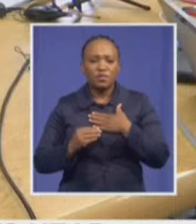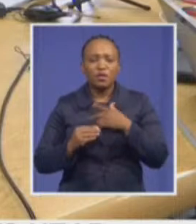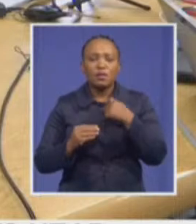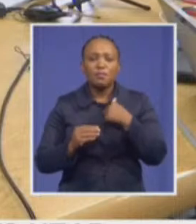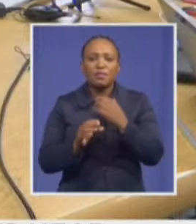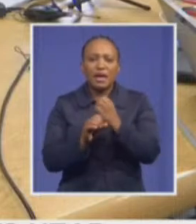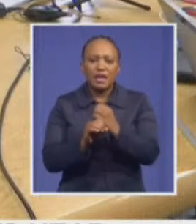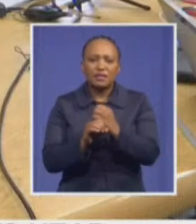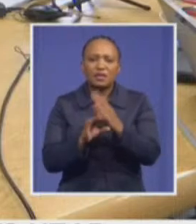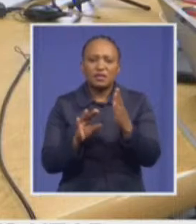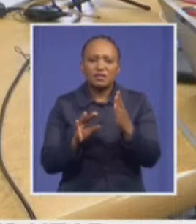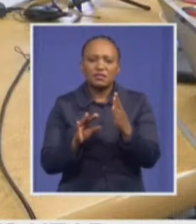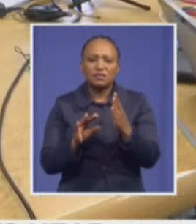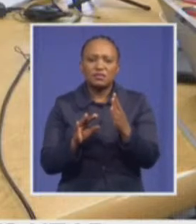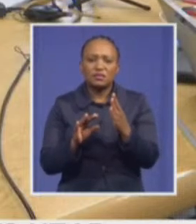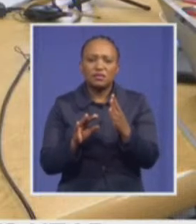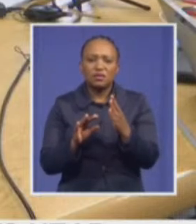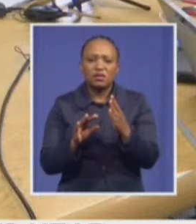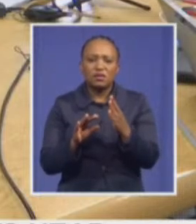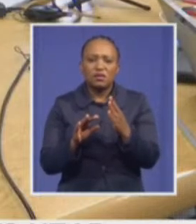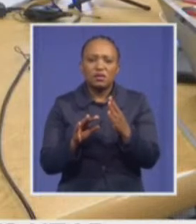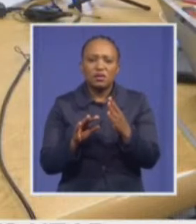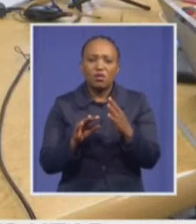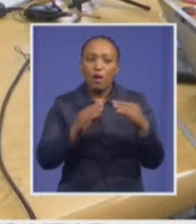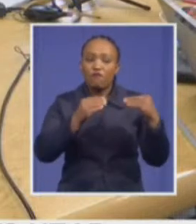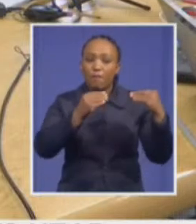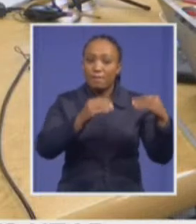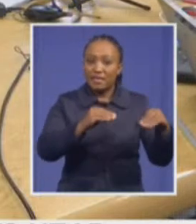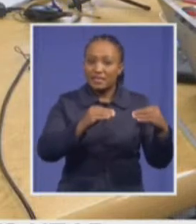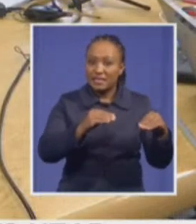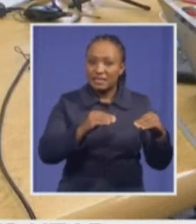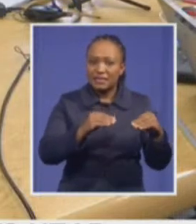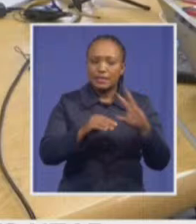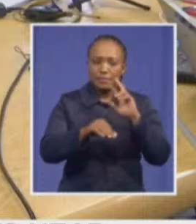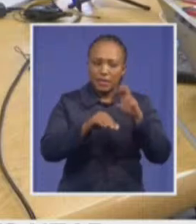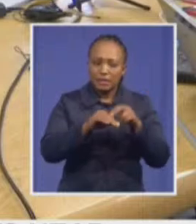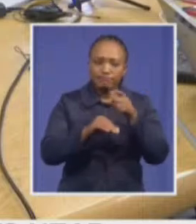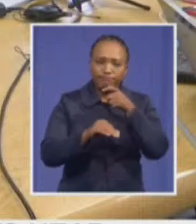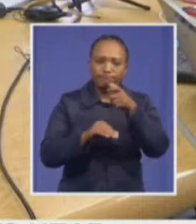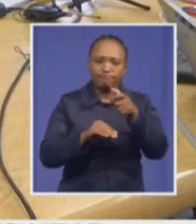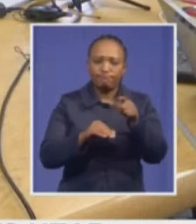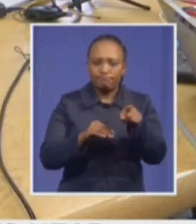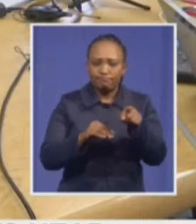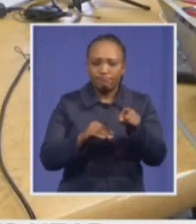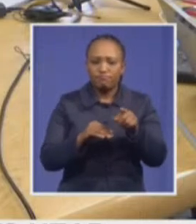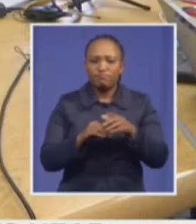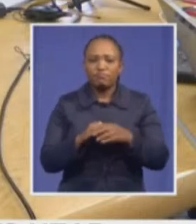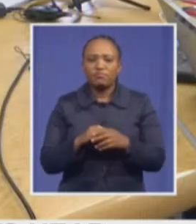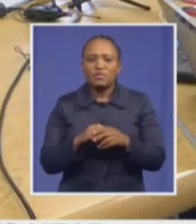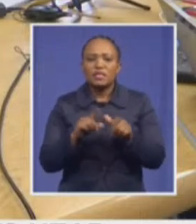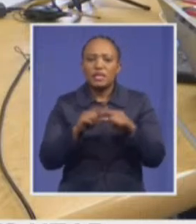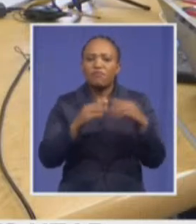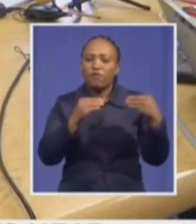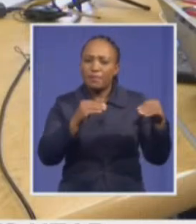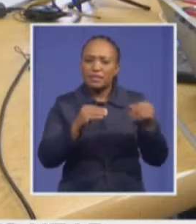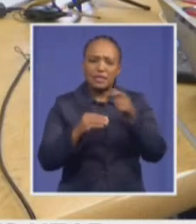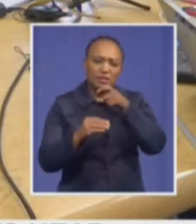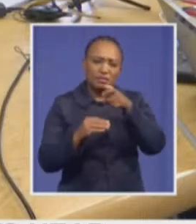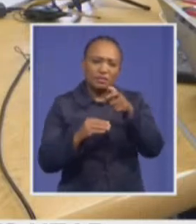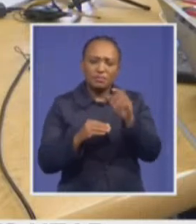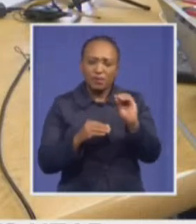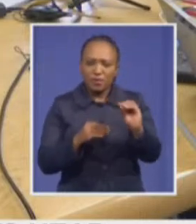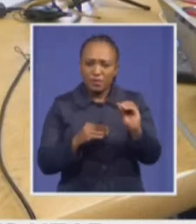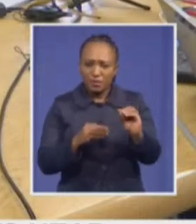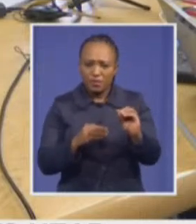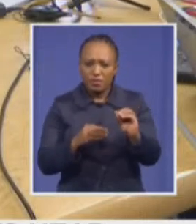from business. And there was an email from business pointing to some